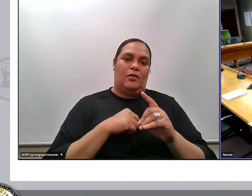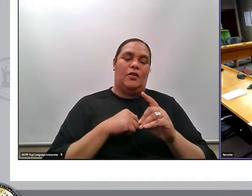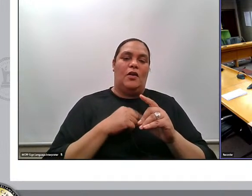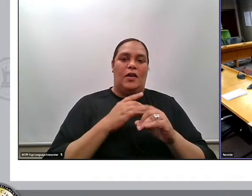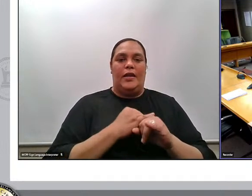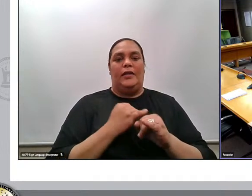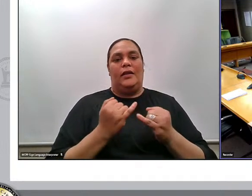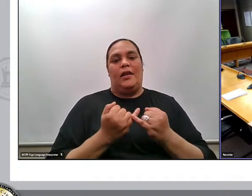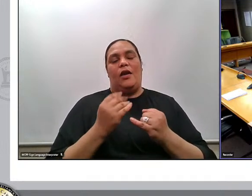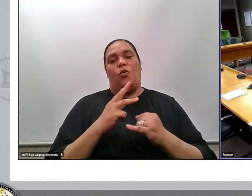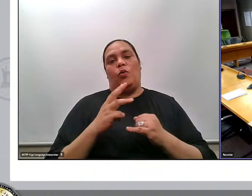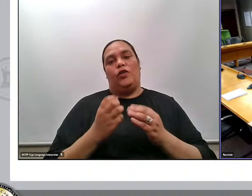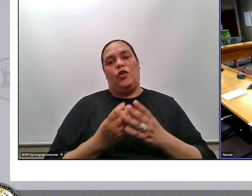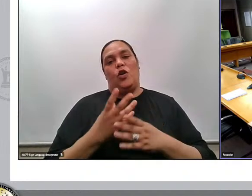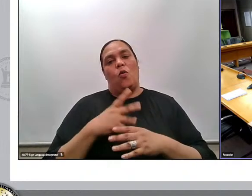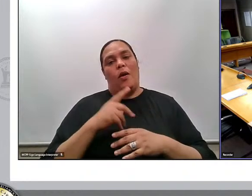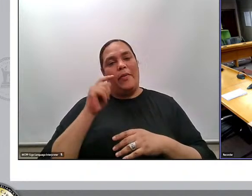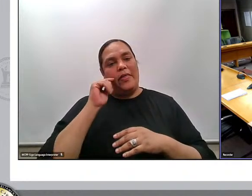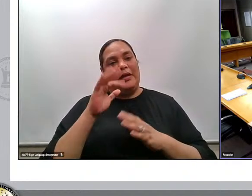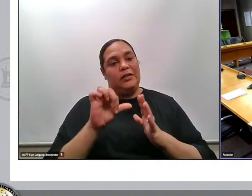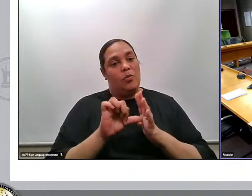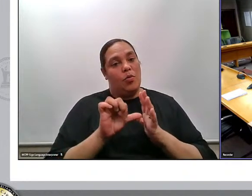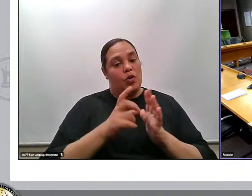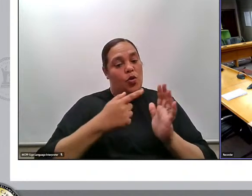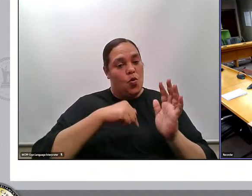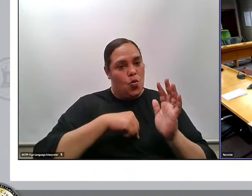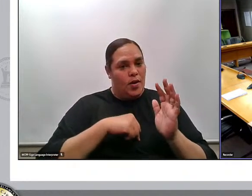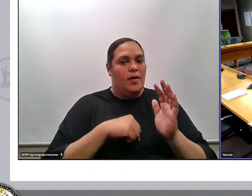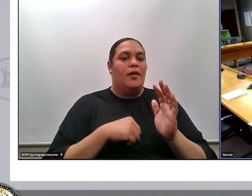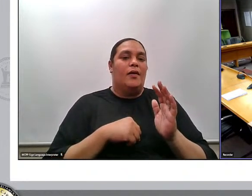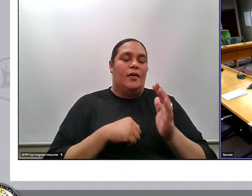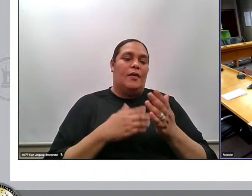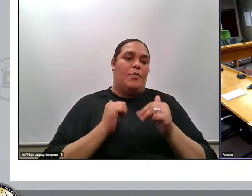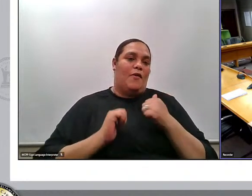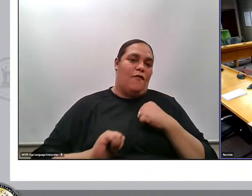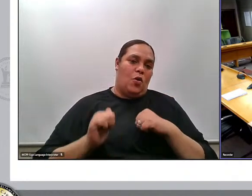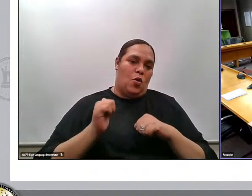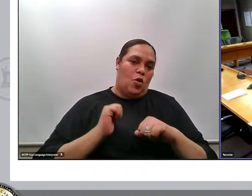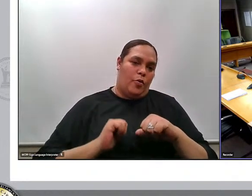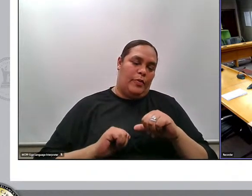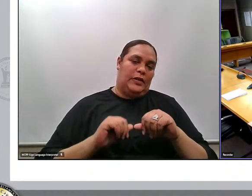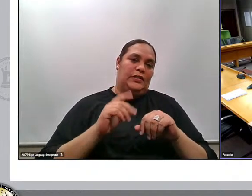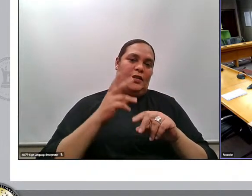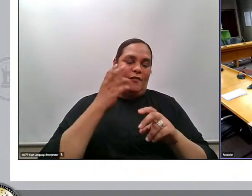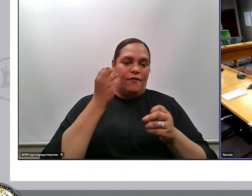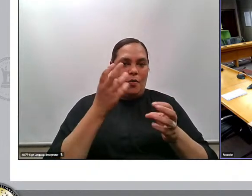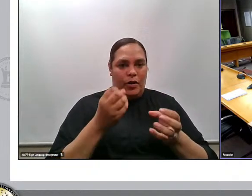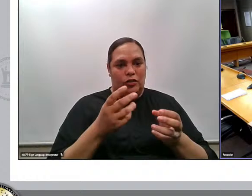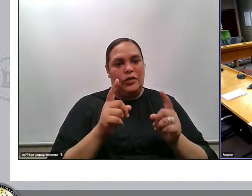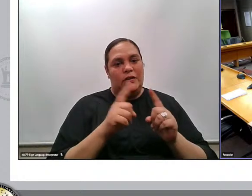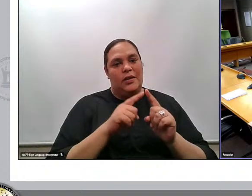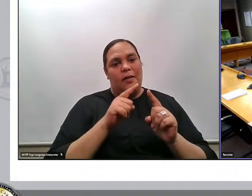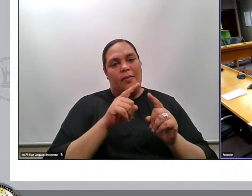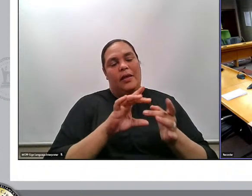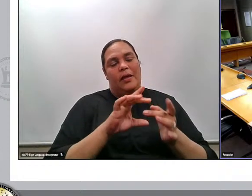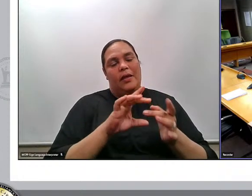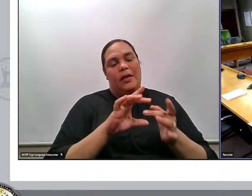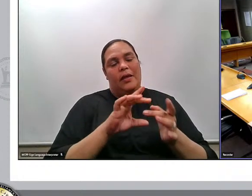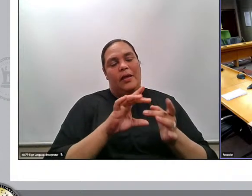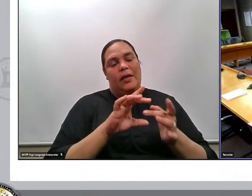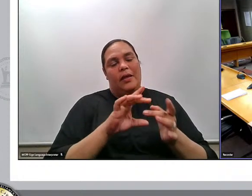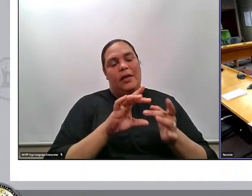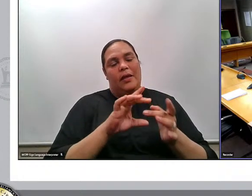entities like Westgroup, because I think it's important for us in terms of performance information that it's reliable and